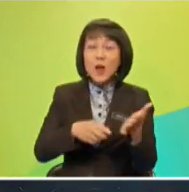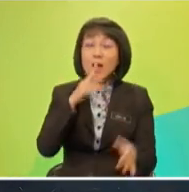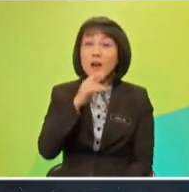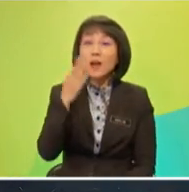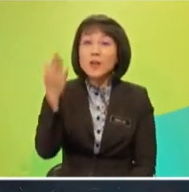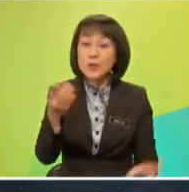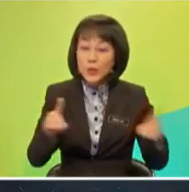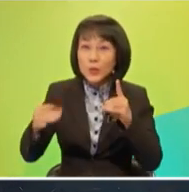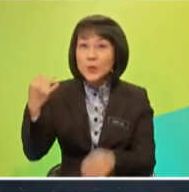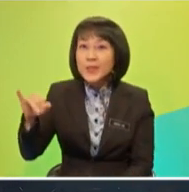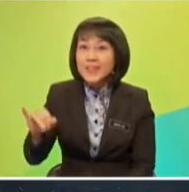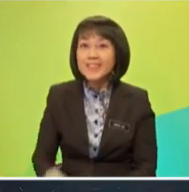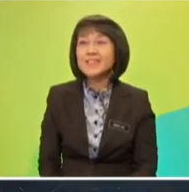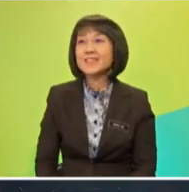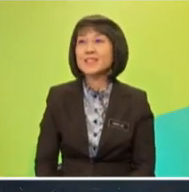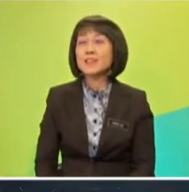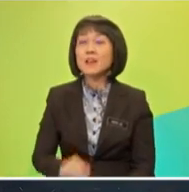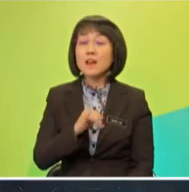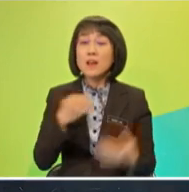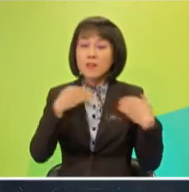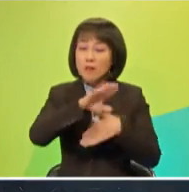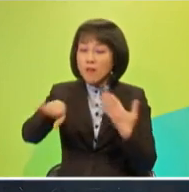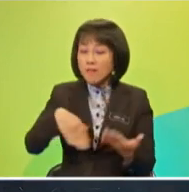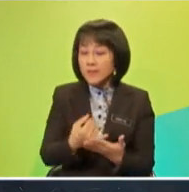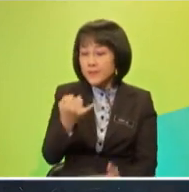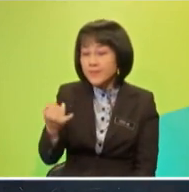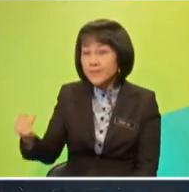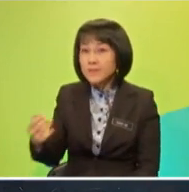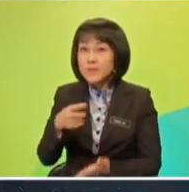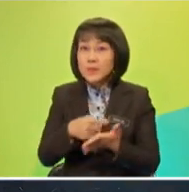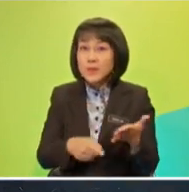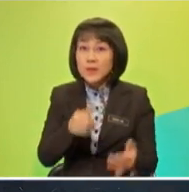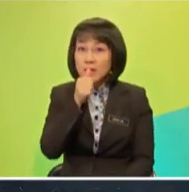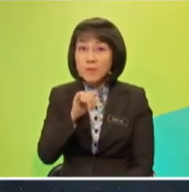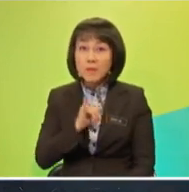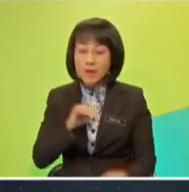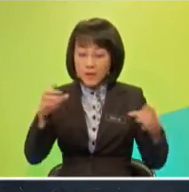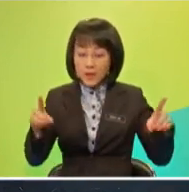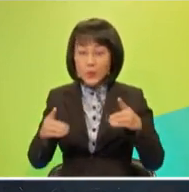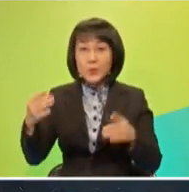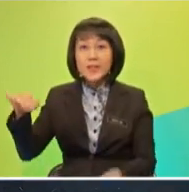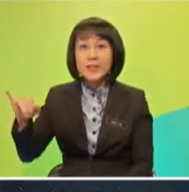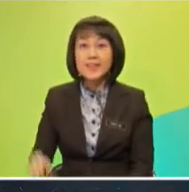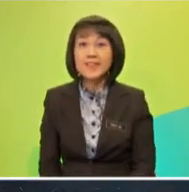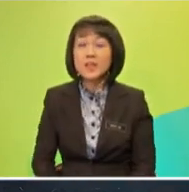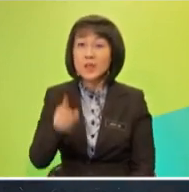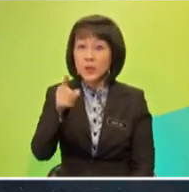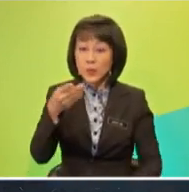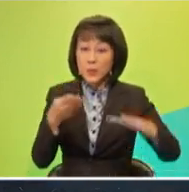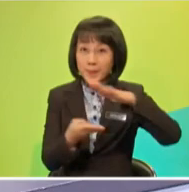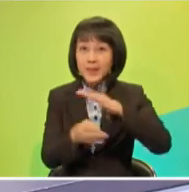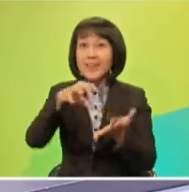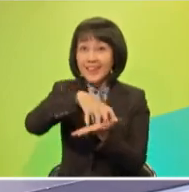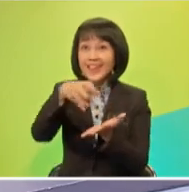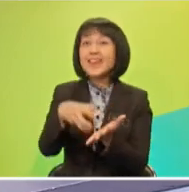Guess what? I have all these ingredients. What am I doing? Are you baking a cake?